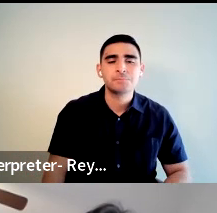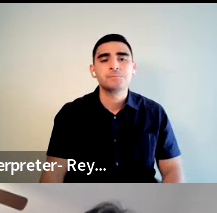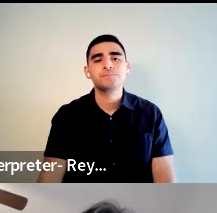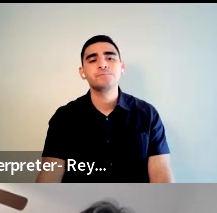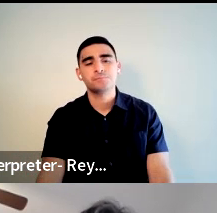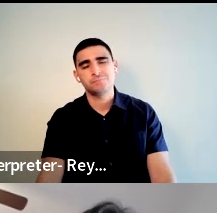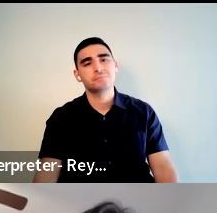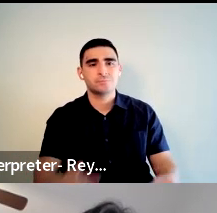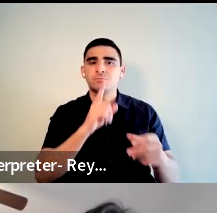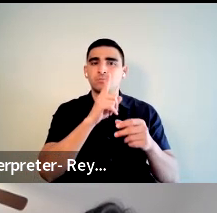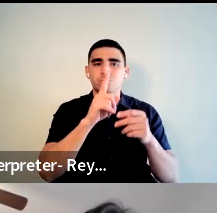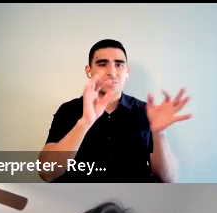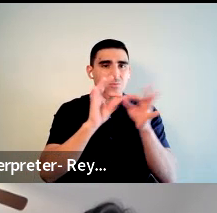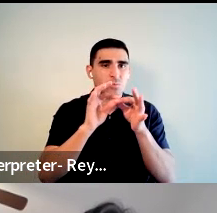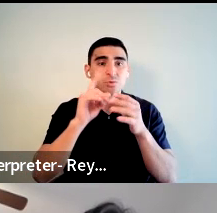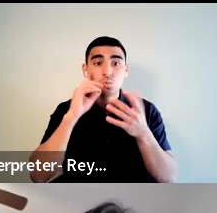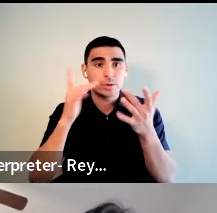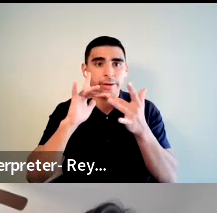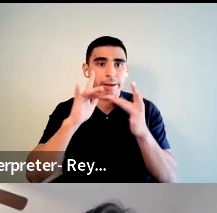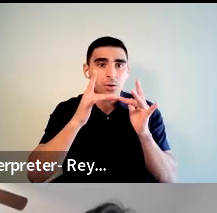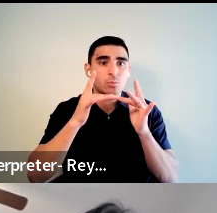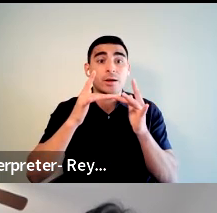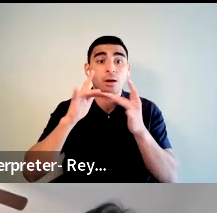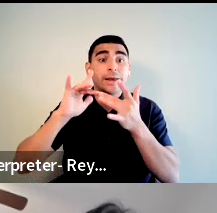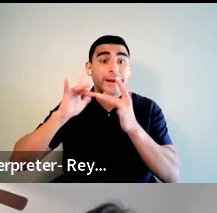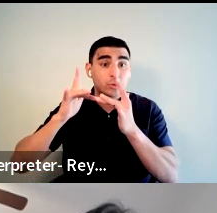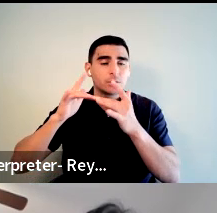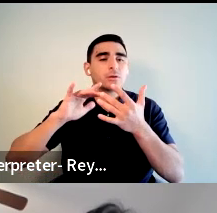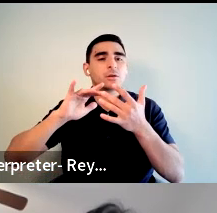it's all tied into broadband and outreach, and